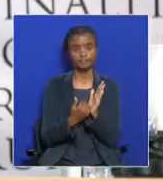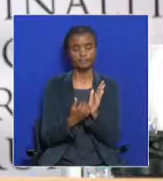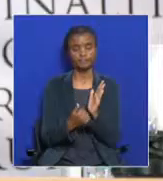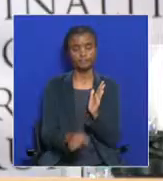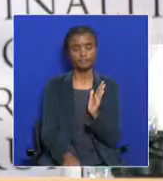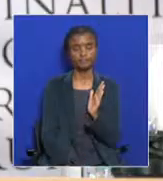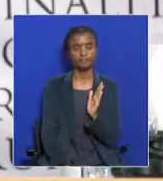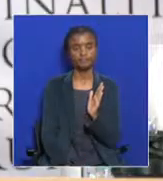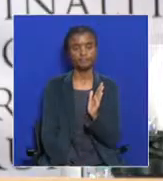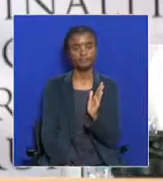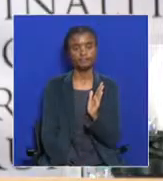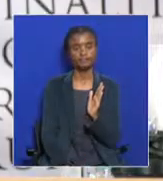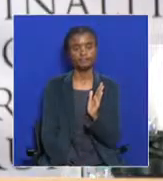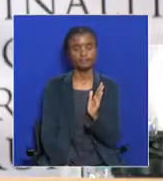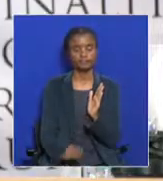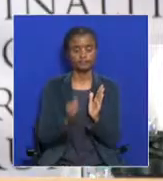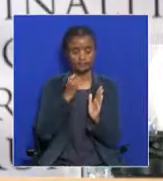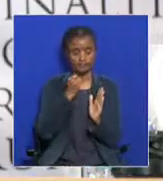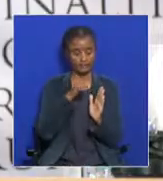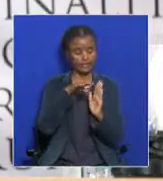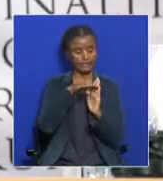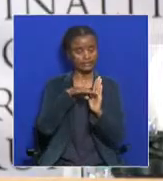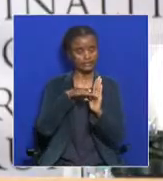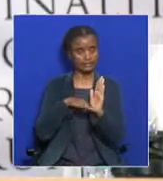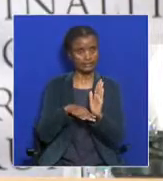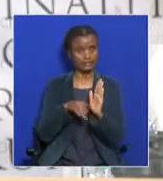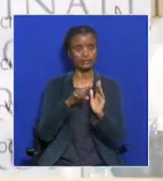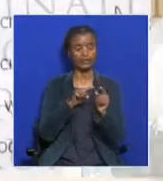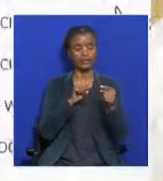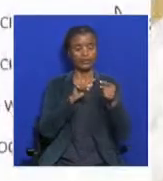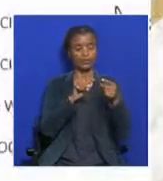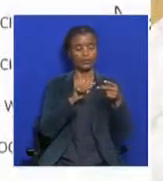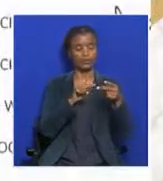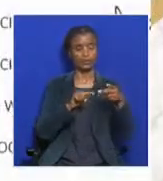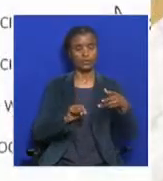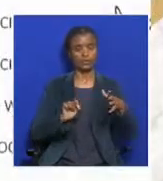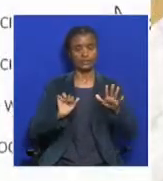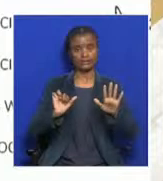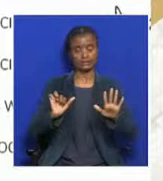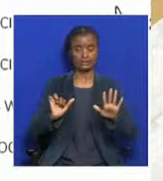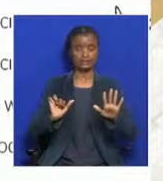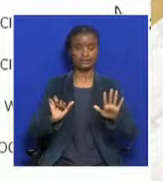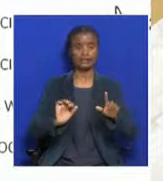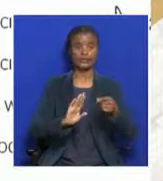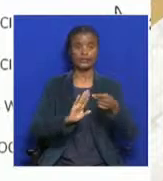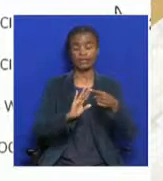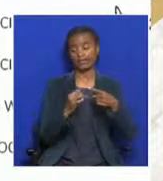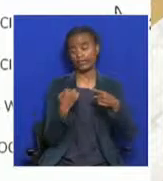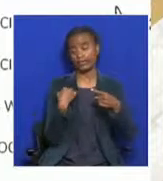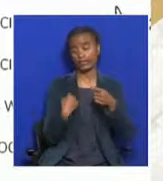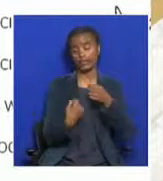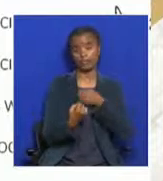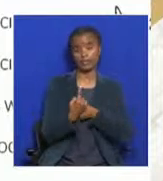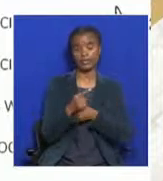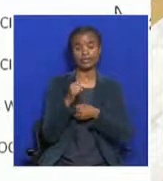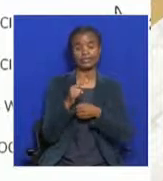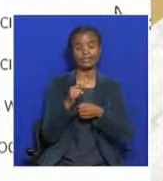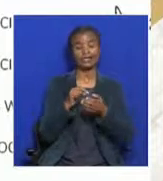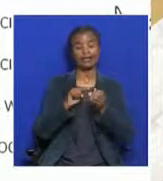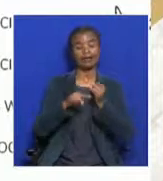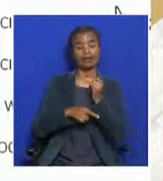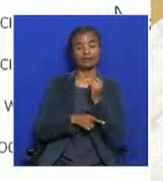apologies, they are listed 1 to 6, with 1 being the latest and 6 being